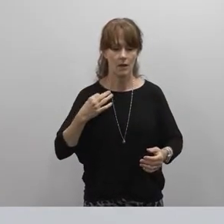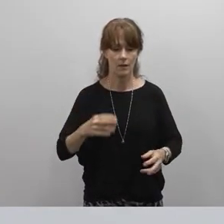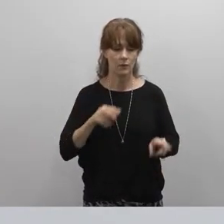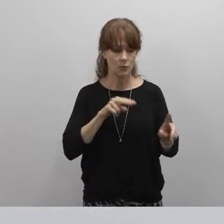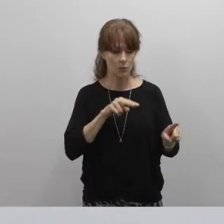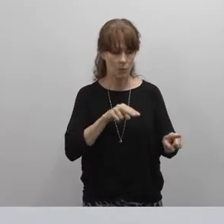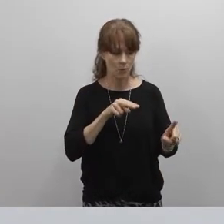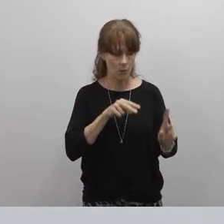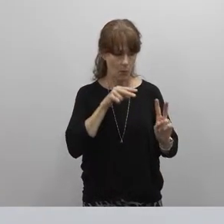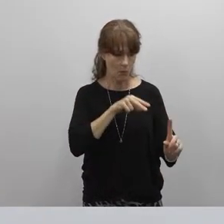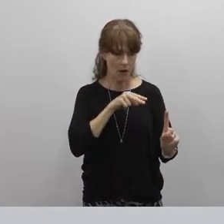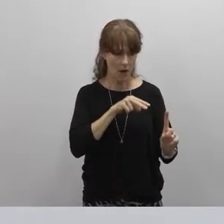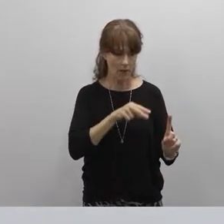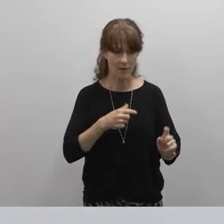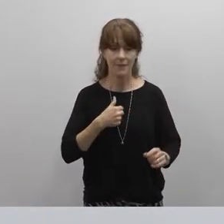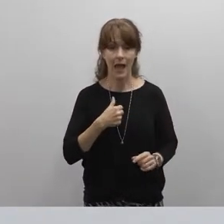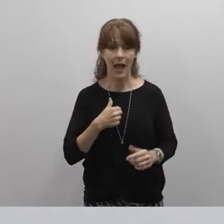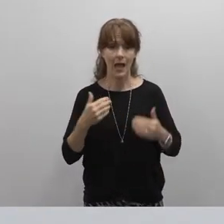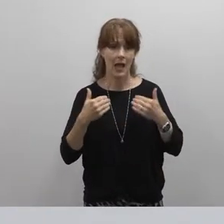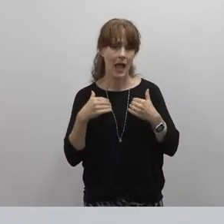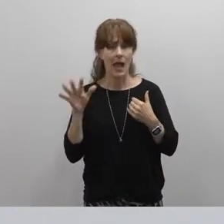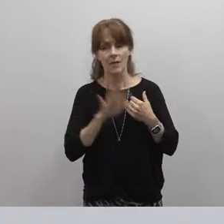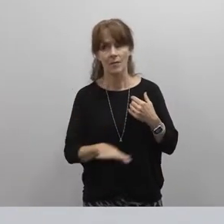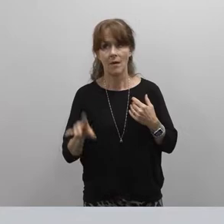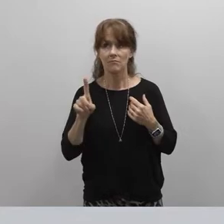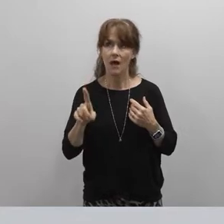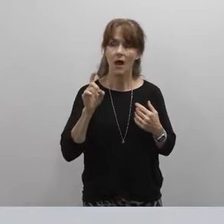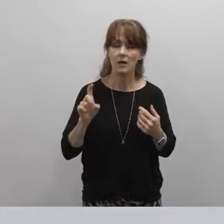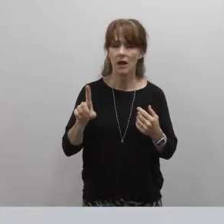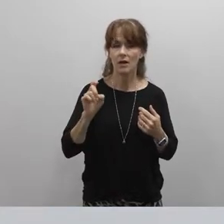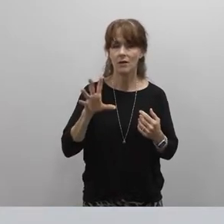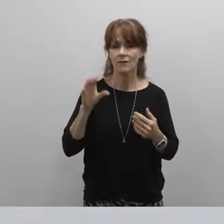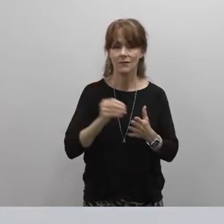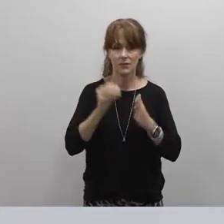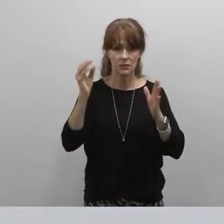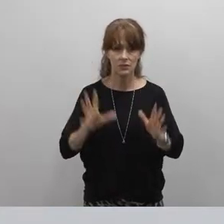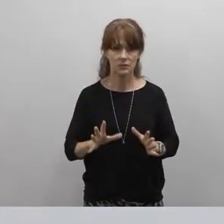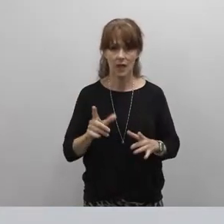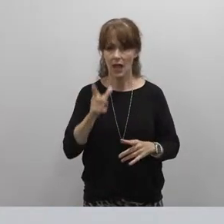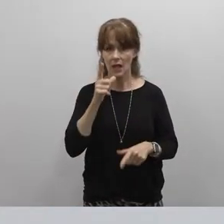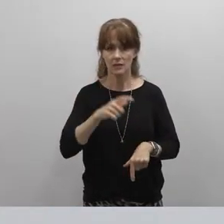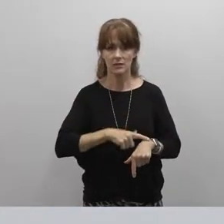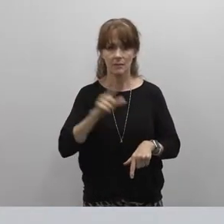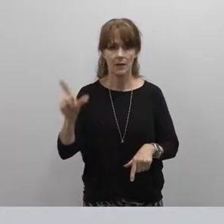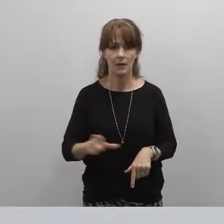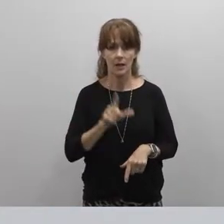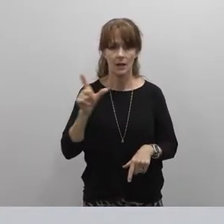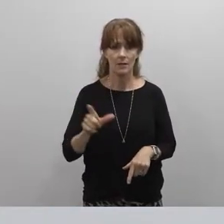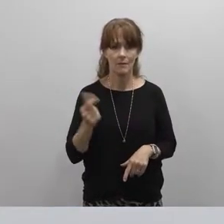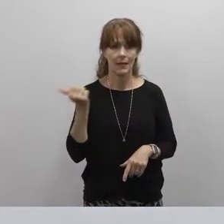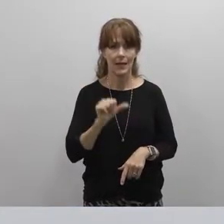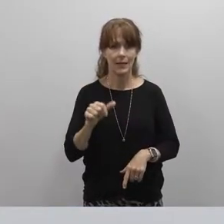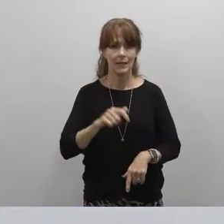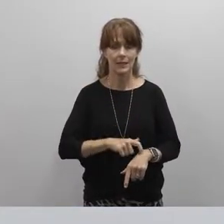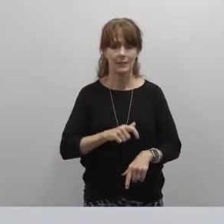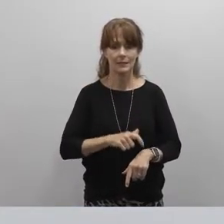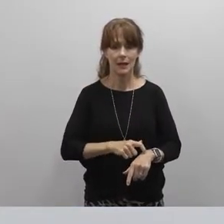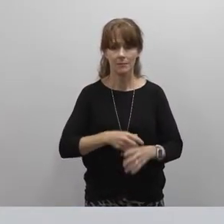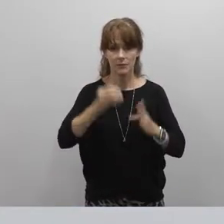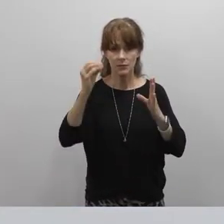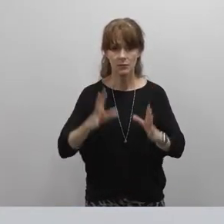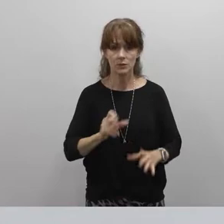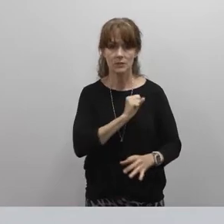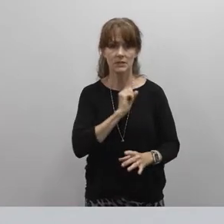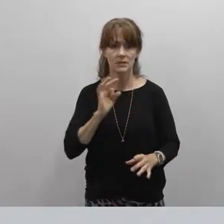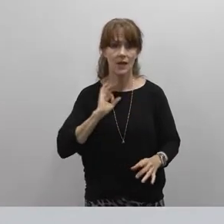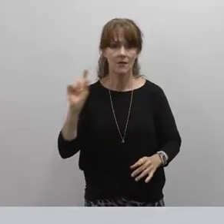them. I have about 100 to 150 students at lunch in the library at any time. Students and